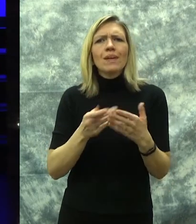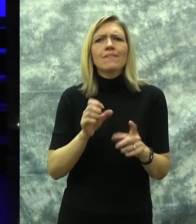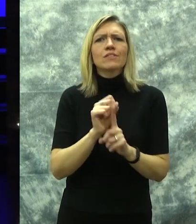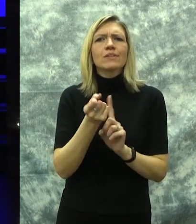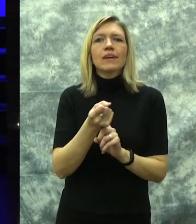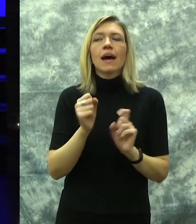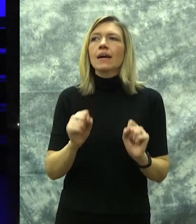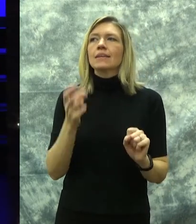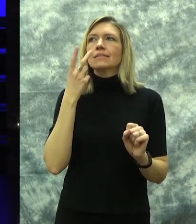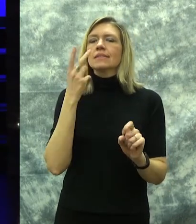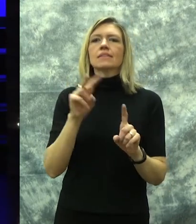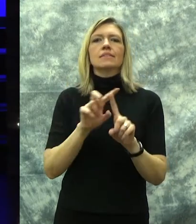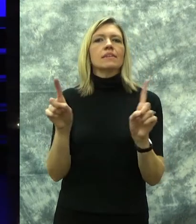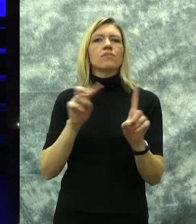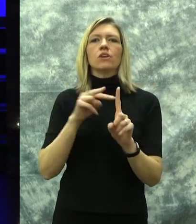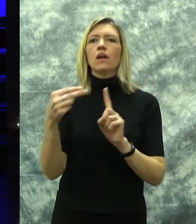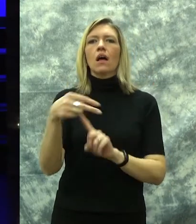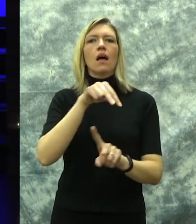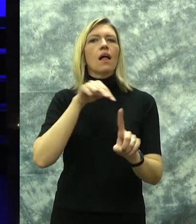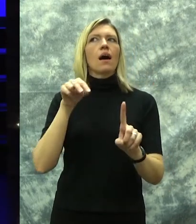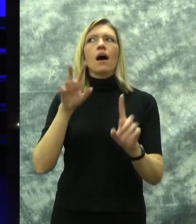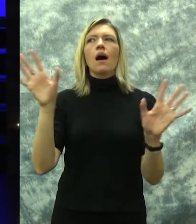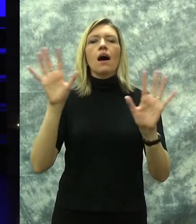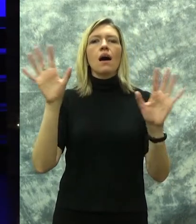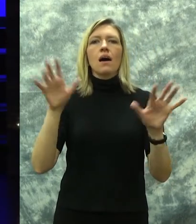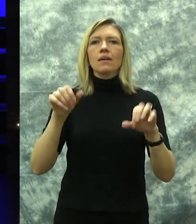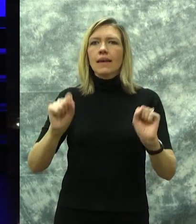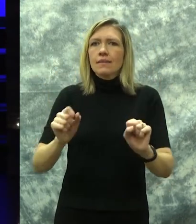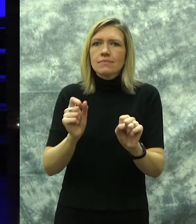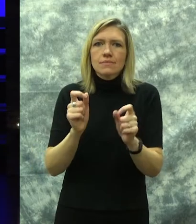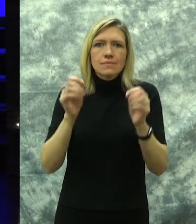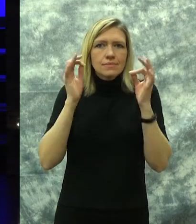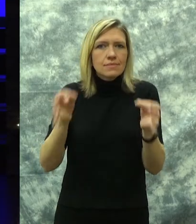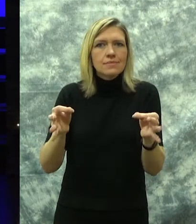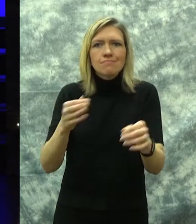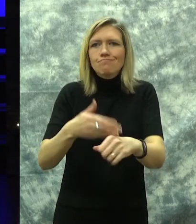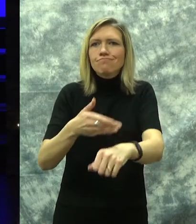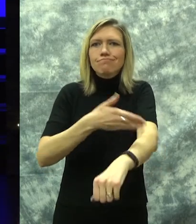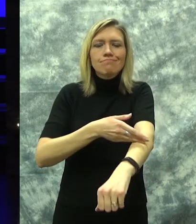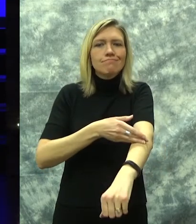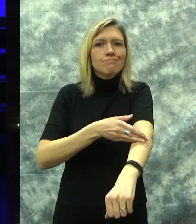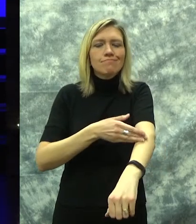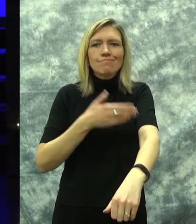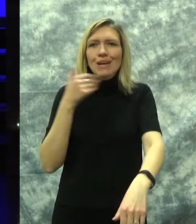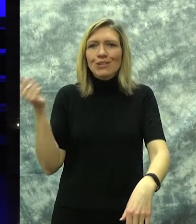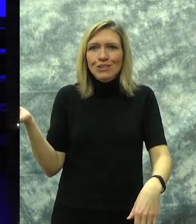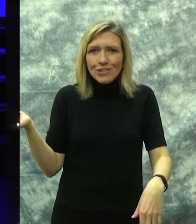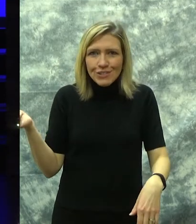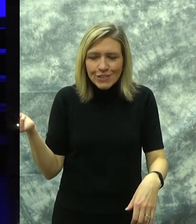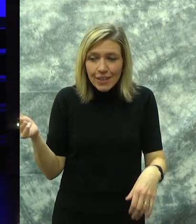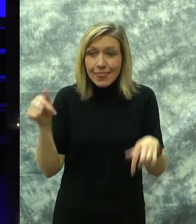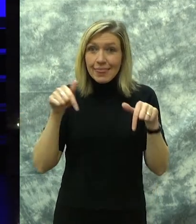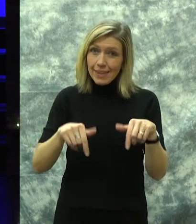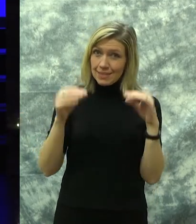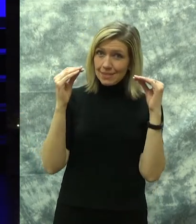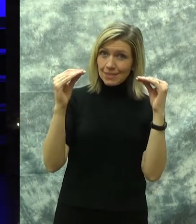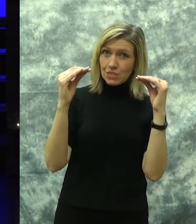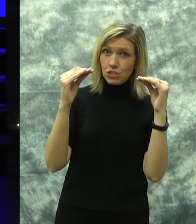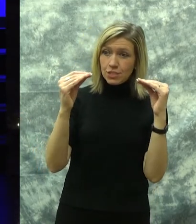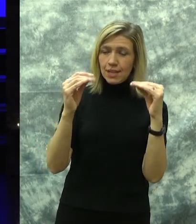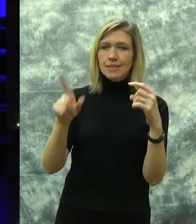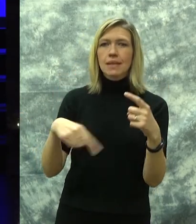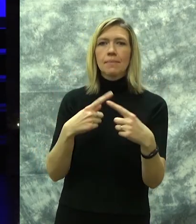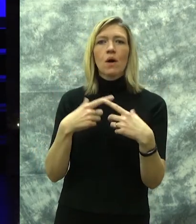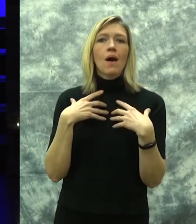maybe make a different choice that will serve me better. And this teaching is all about the health and wellness of the mind,